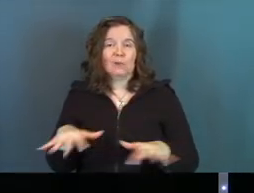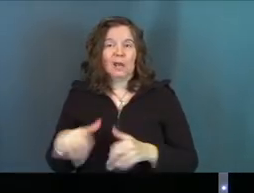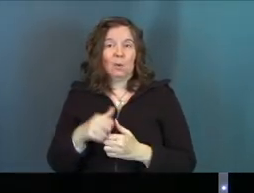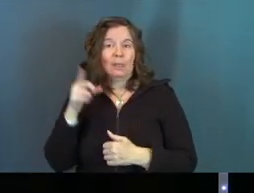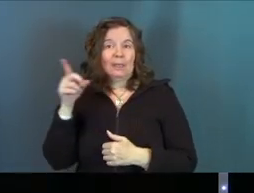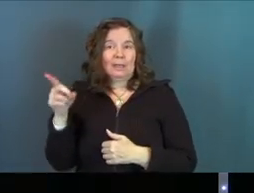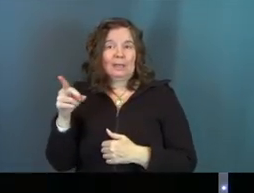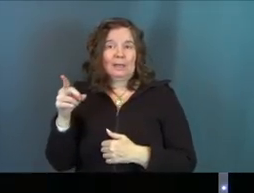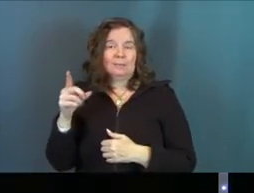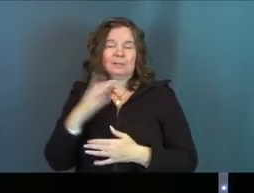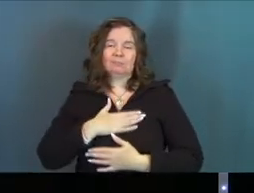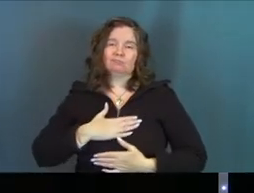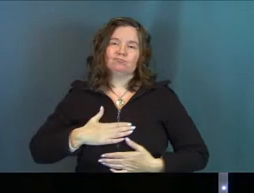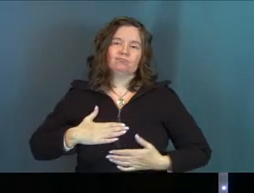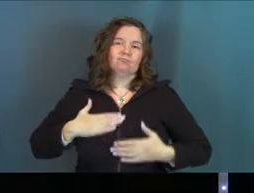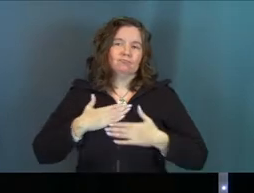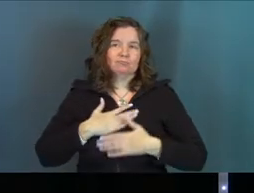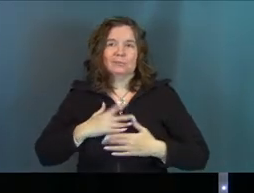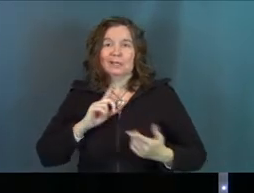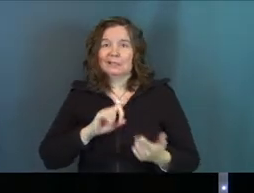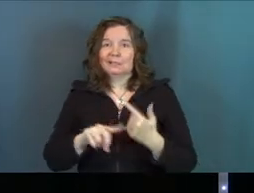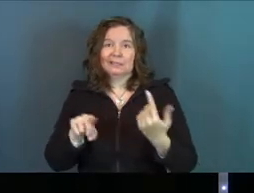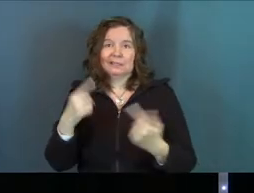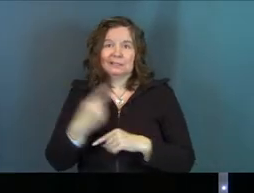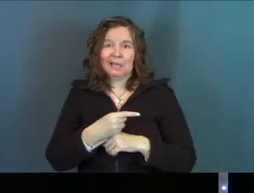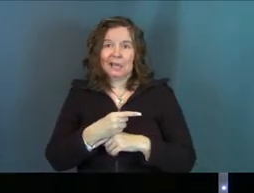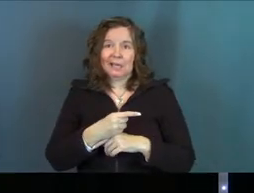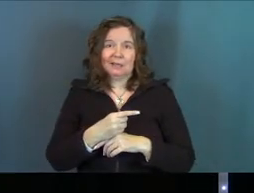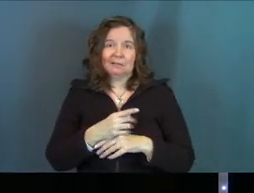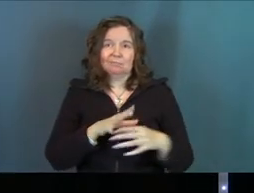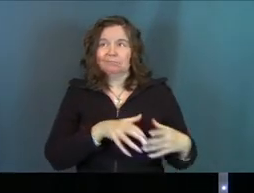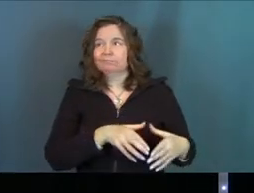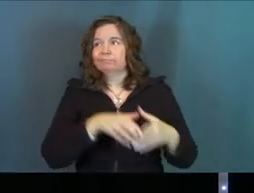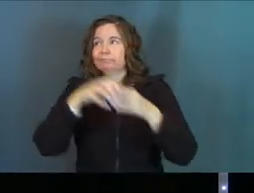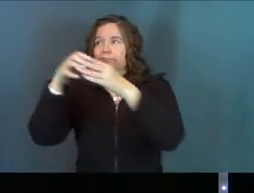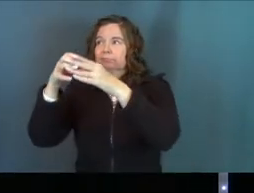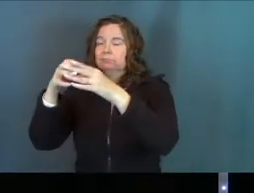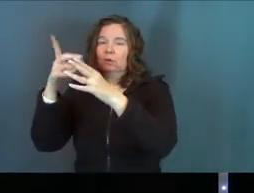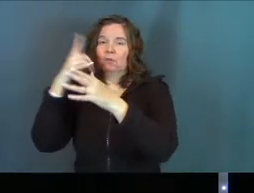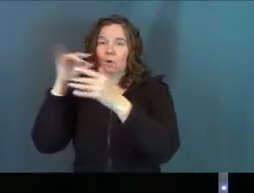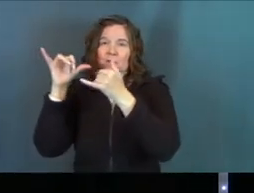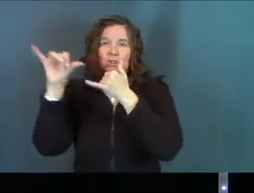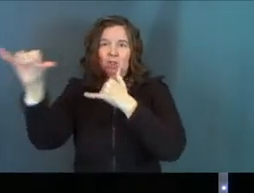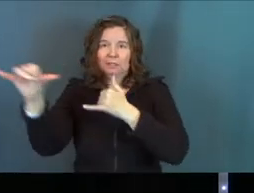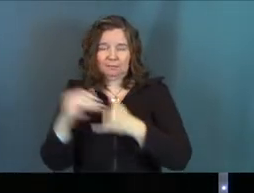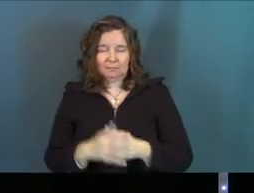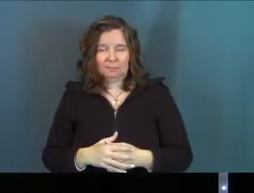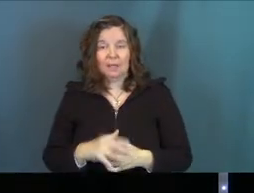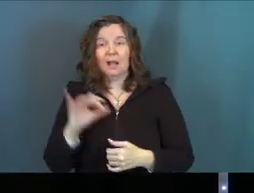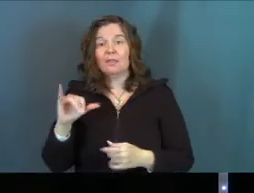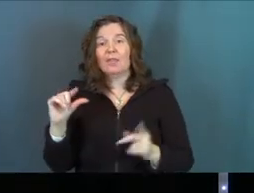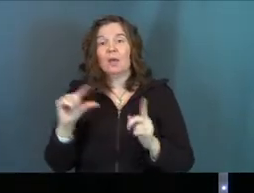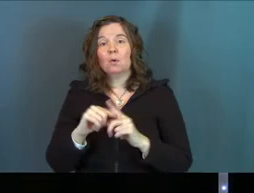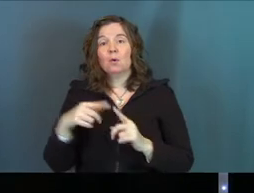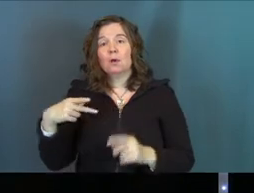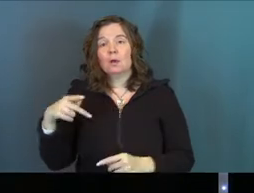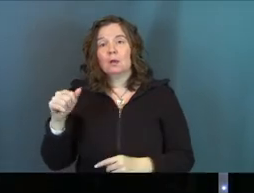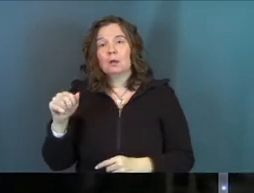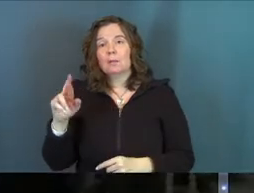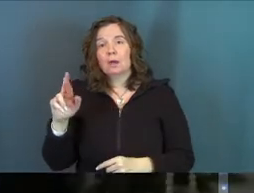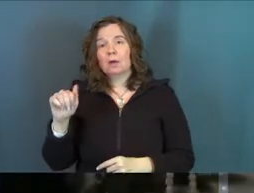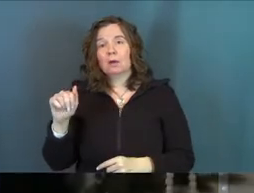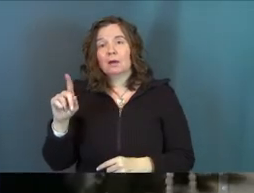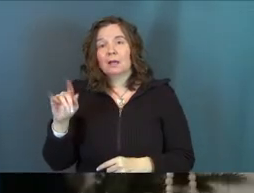with him, enjoying paradise until the day we get to go all be together for eternity. And that word paradisos